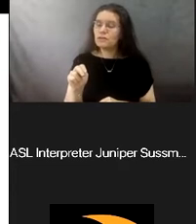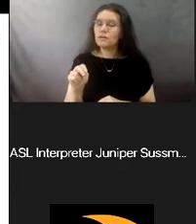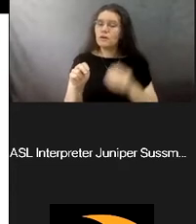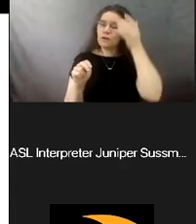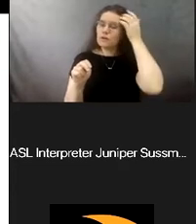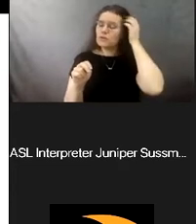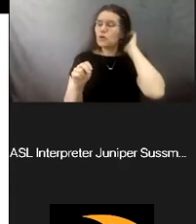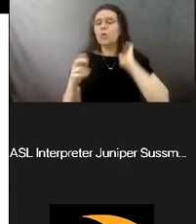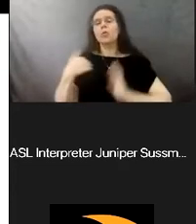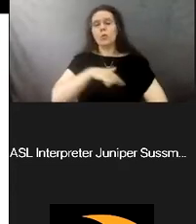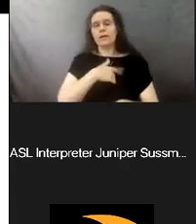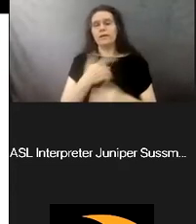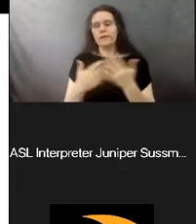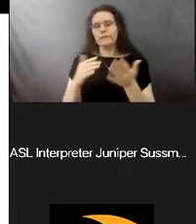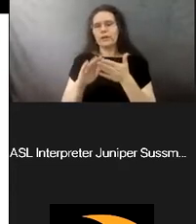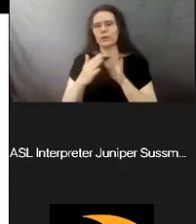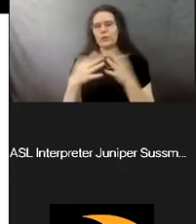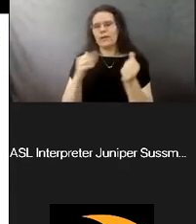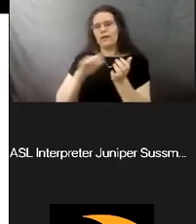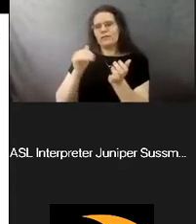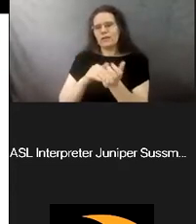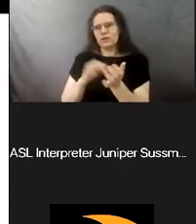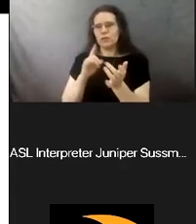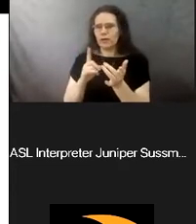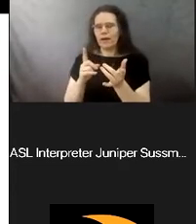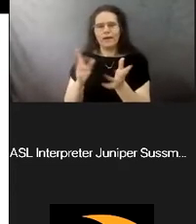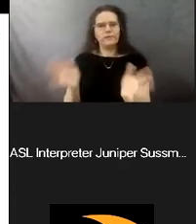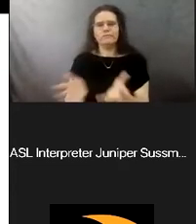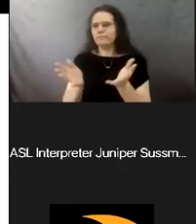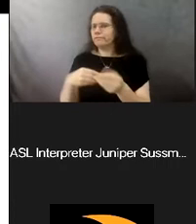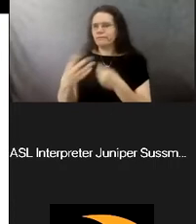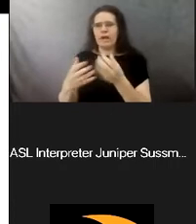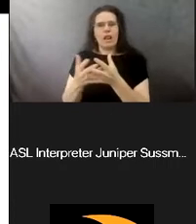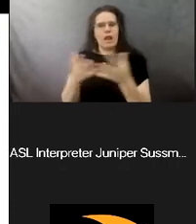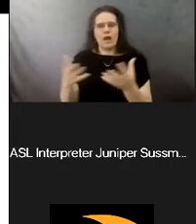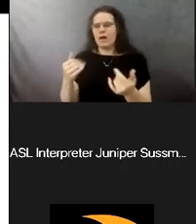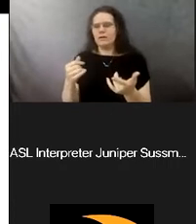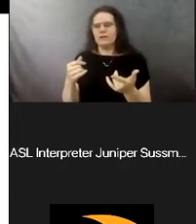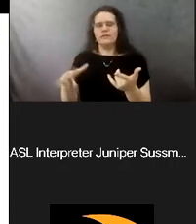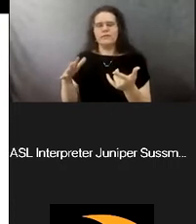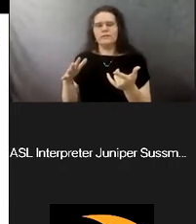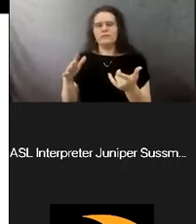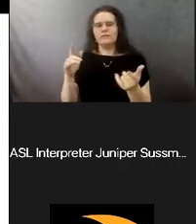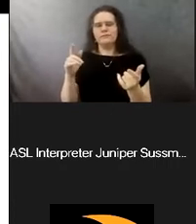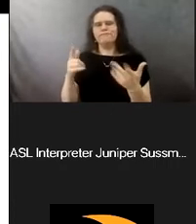done a great job across the nation with getting people vaccinated. And we do offer, all of our community health centers everywhere are offering